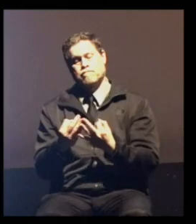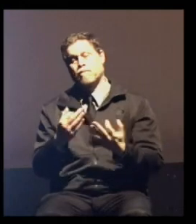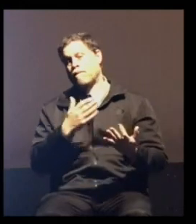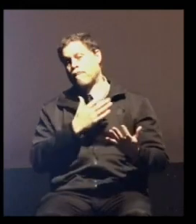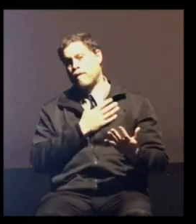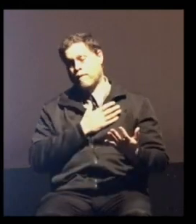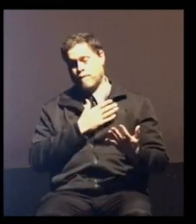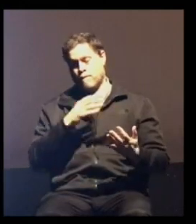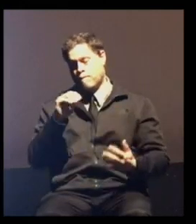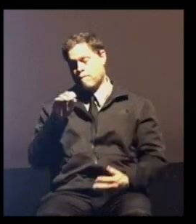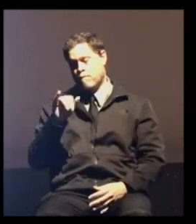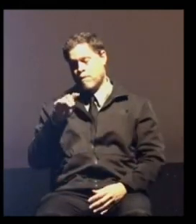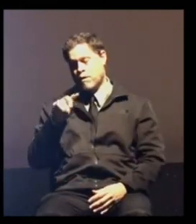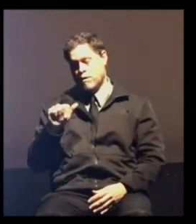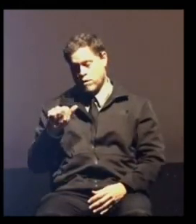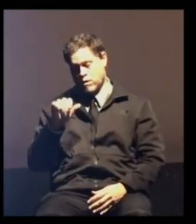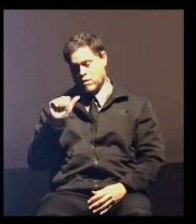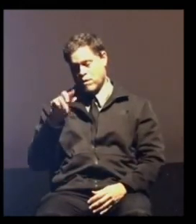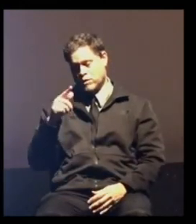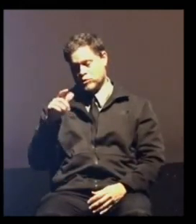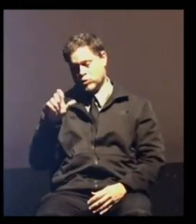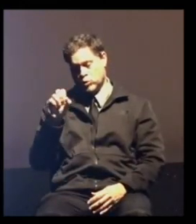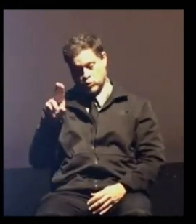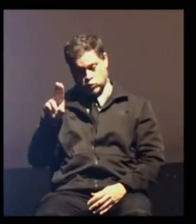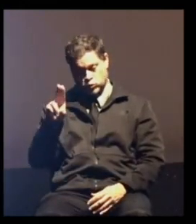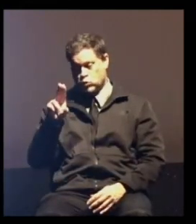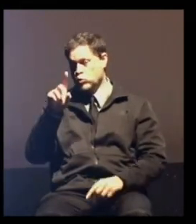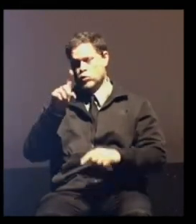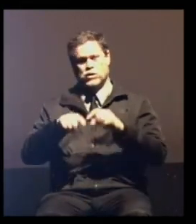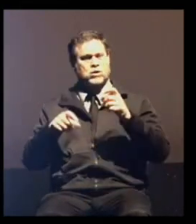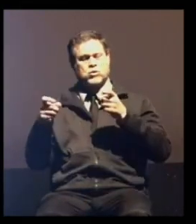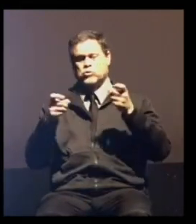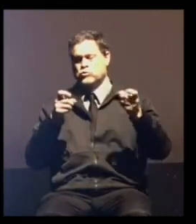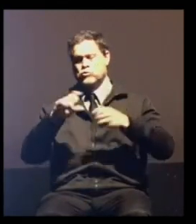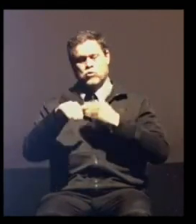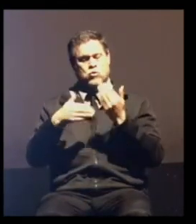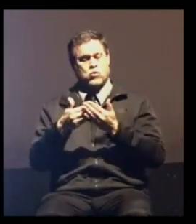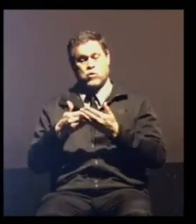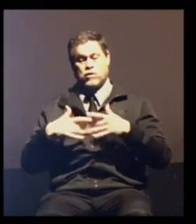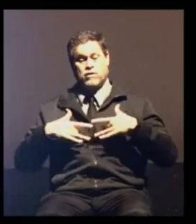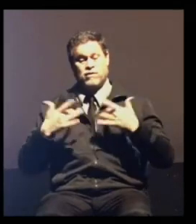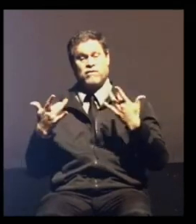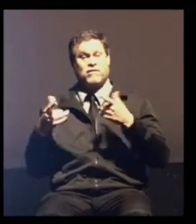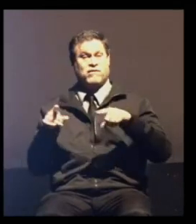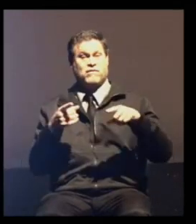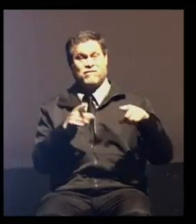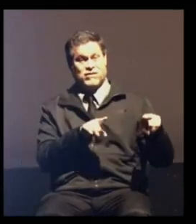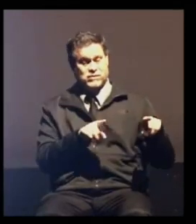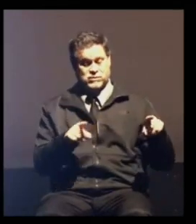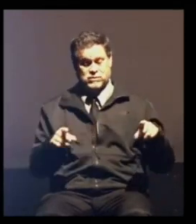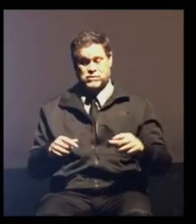Maya Angelou said eloquently, "You may not control all the events that happen to you,